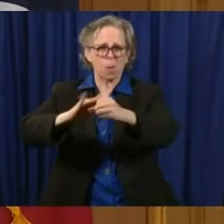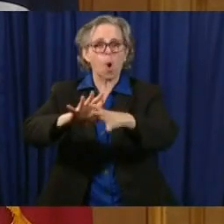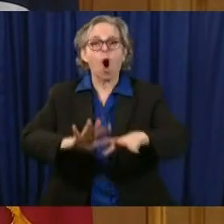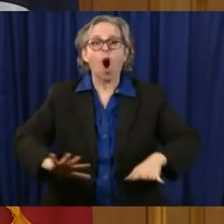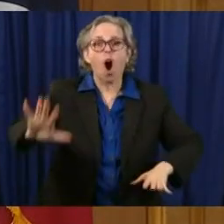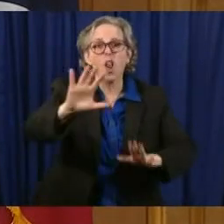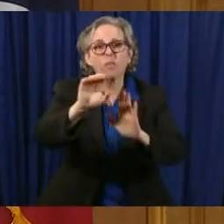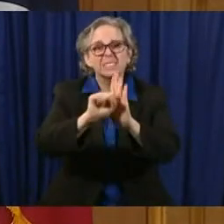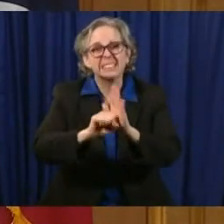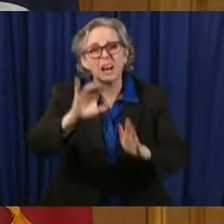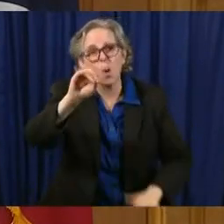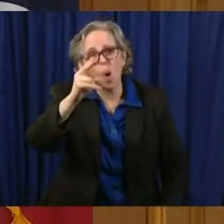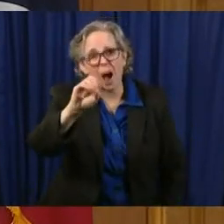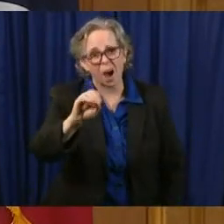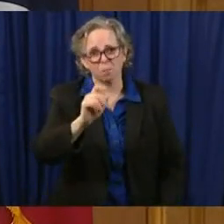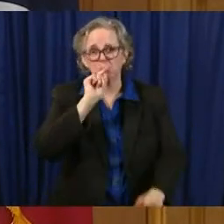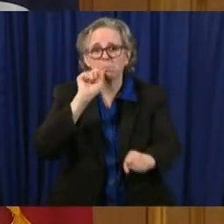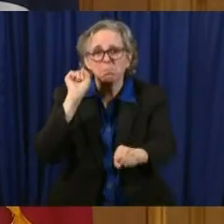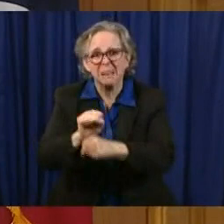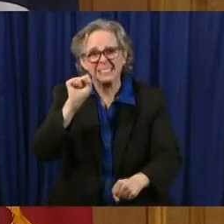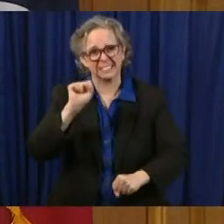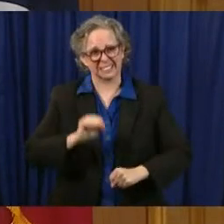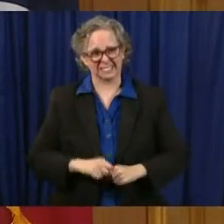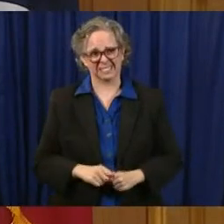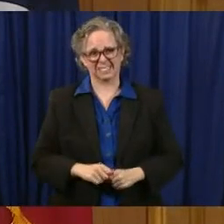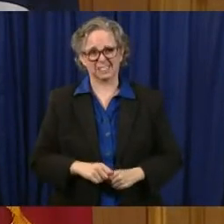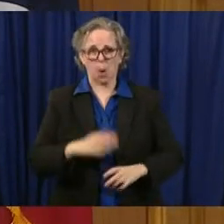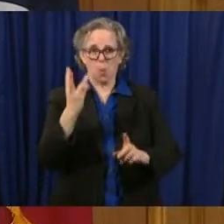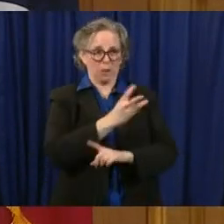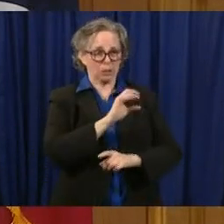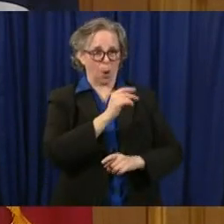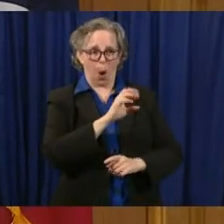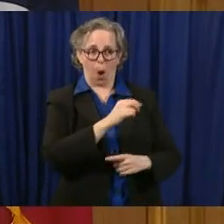that Western Ohio is certainly not exempt